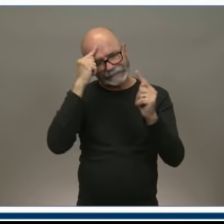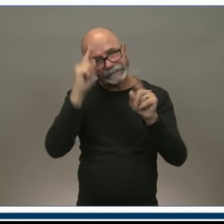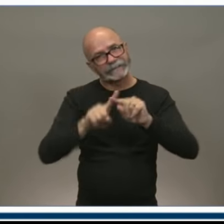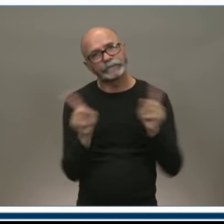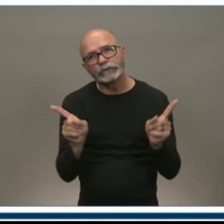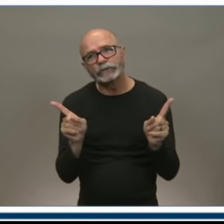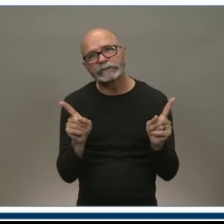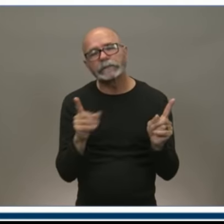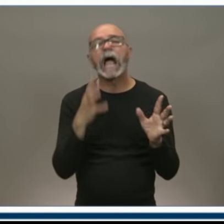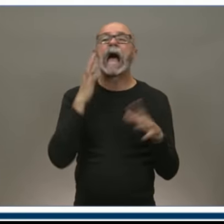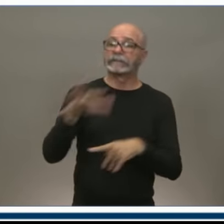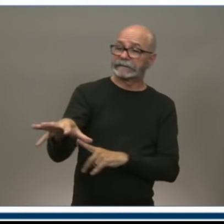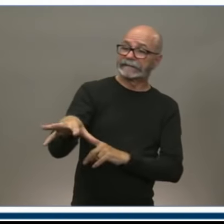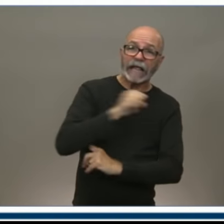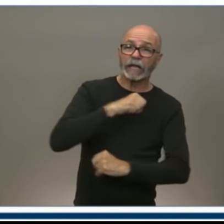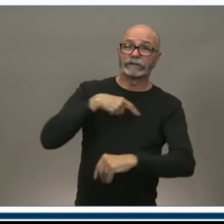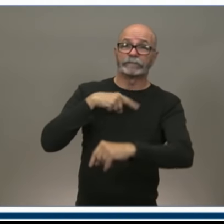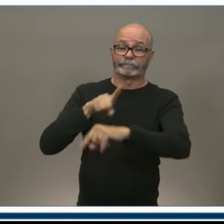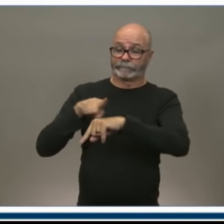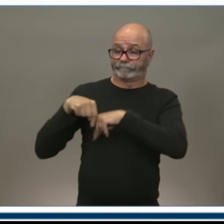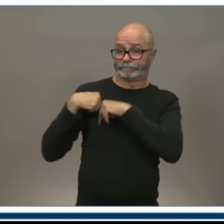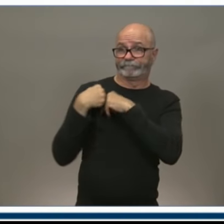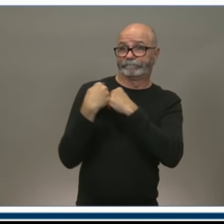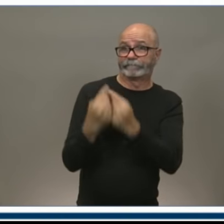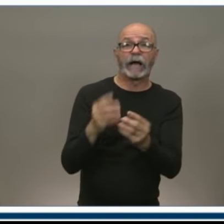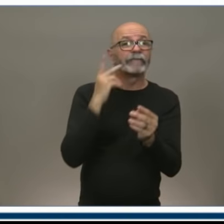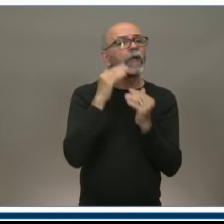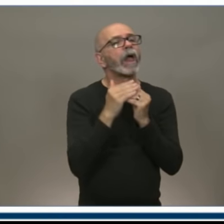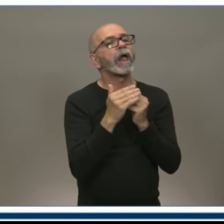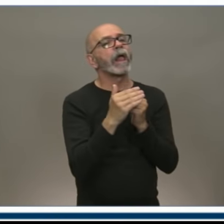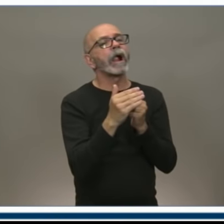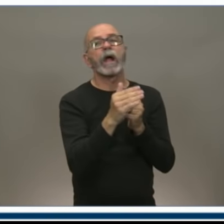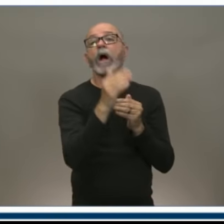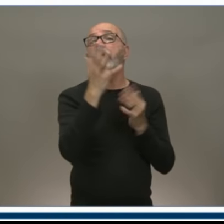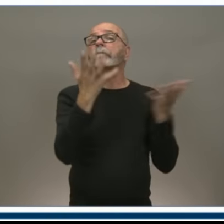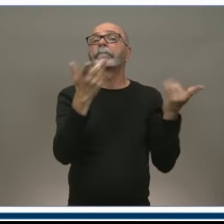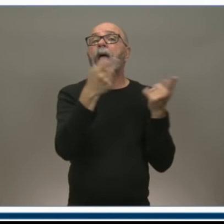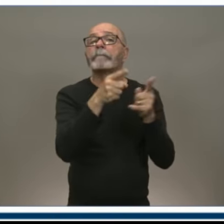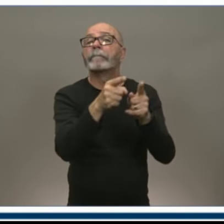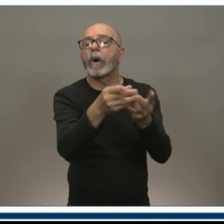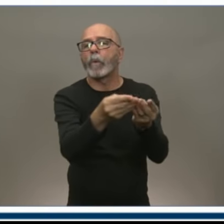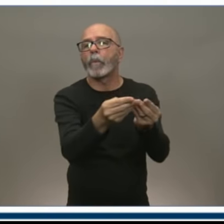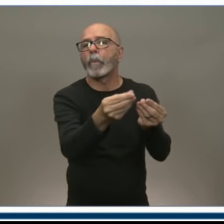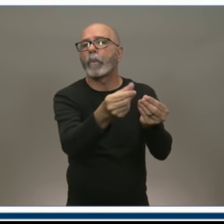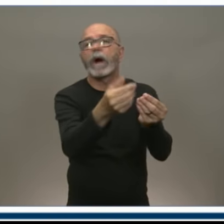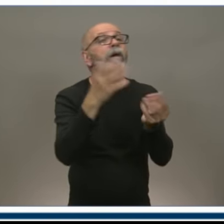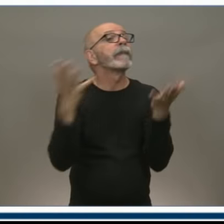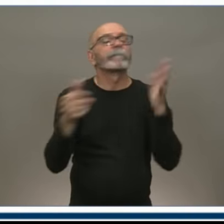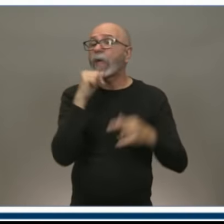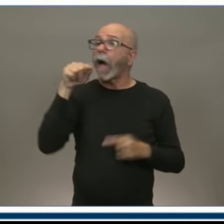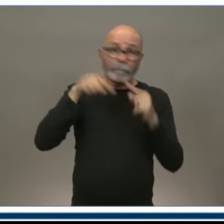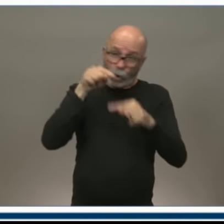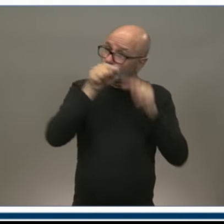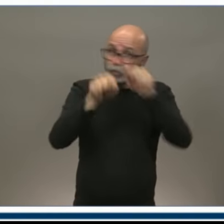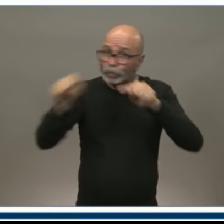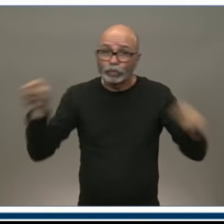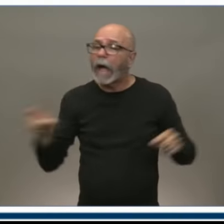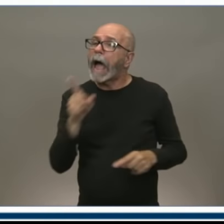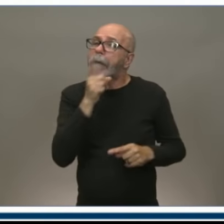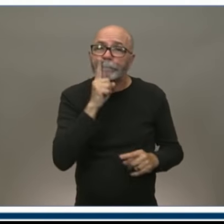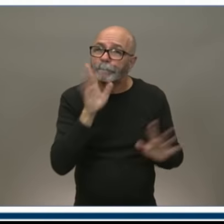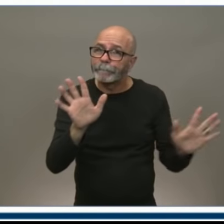long road, but we have a long road to go. And all the things we're doing, it's not about yourself. Many people aren't themselves